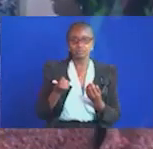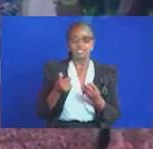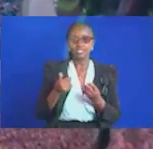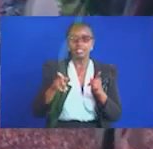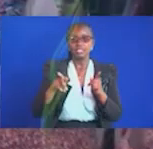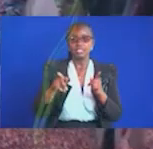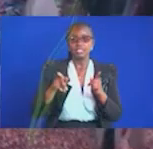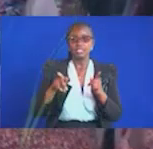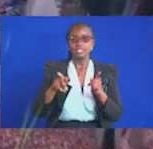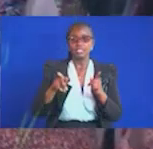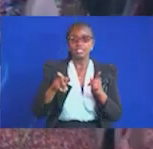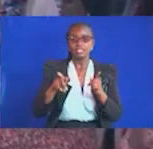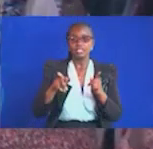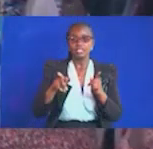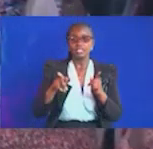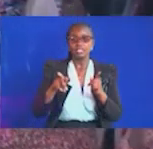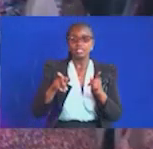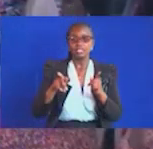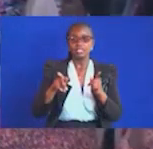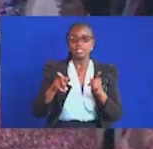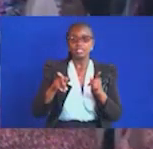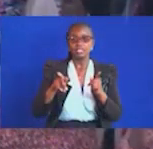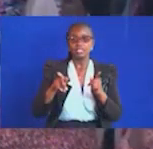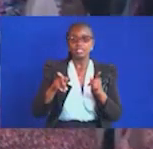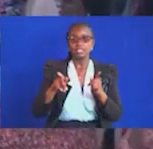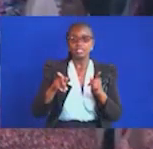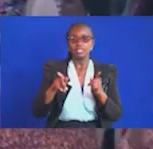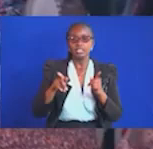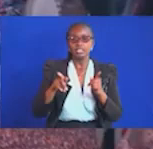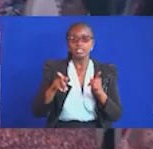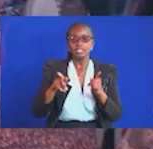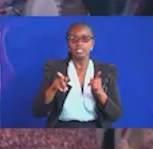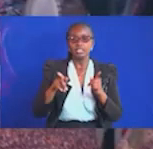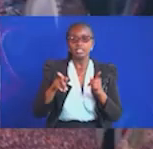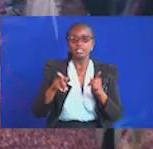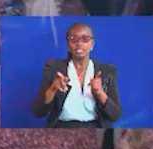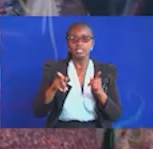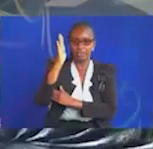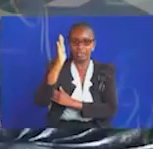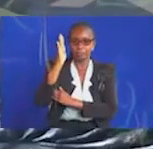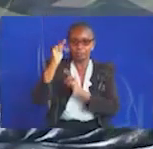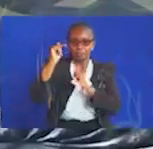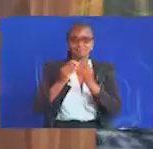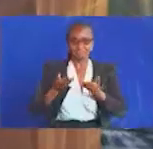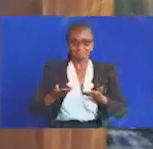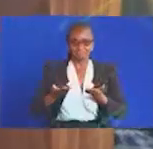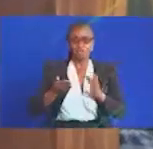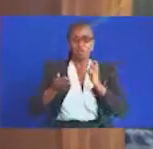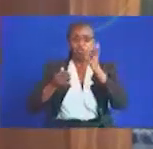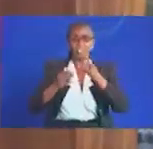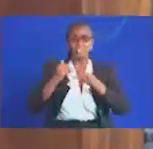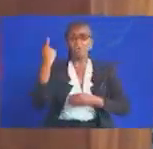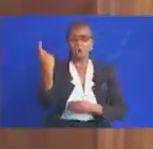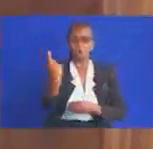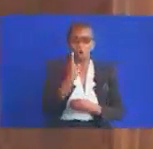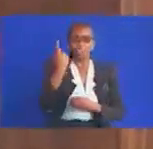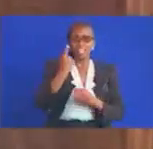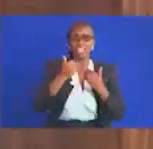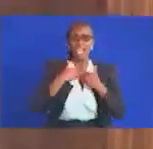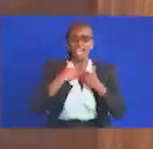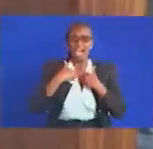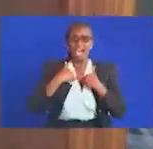a predefined pathway to the knowledge of God. This is the first point. We'll only have